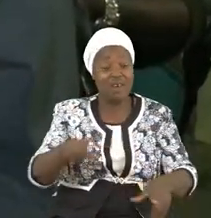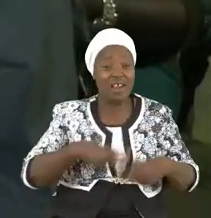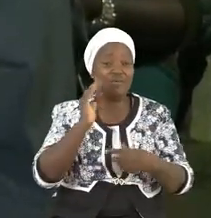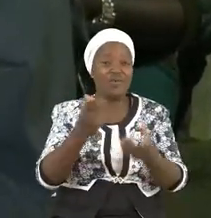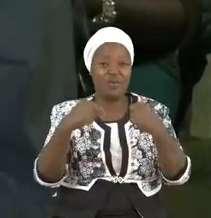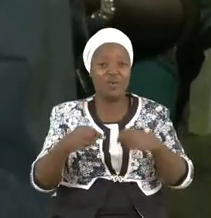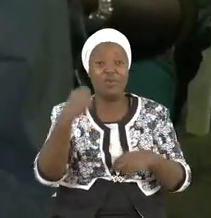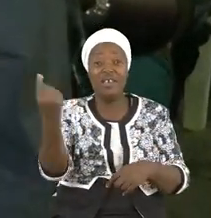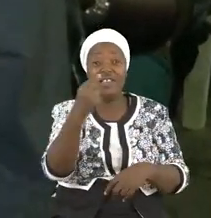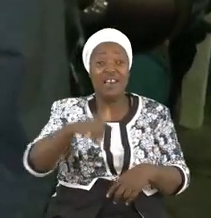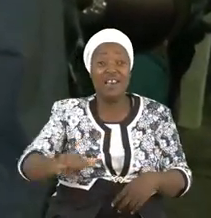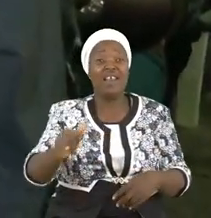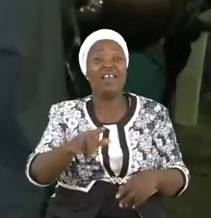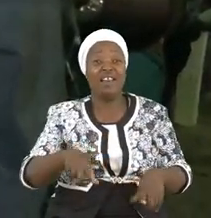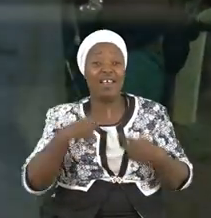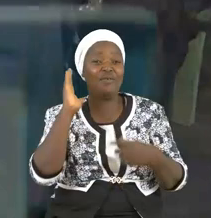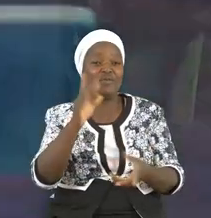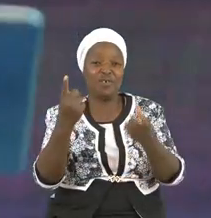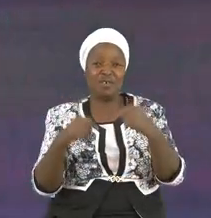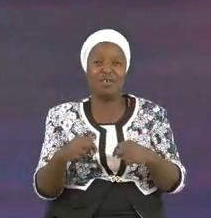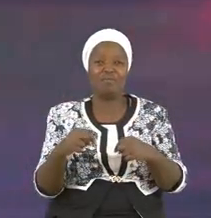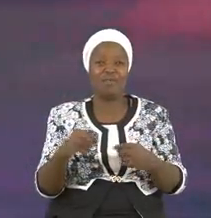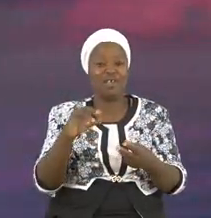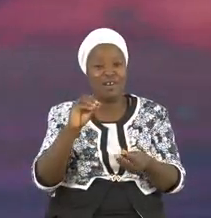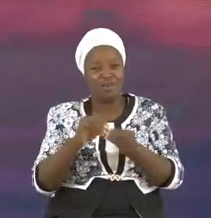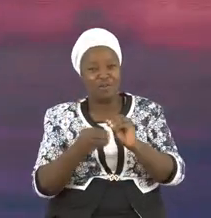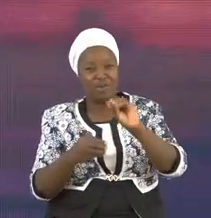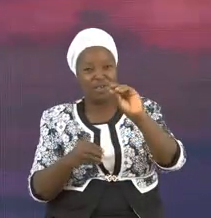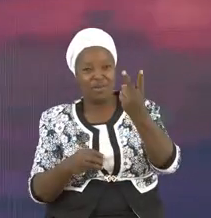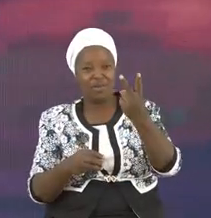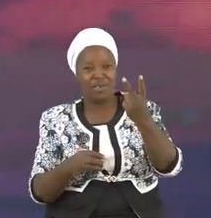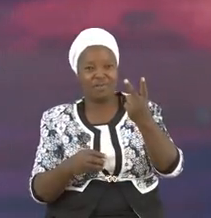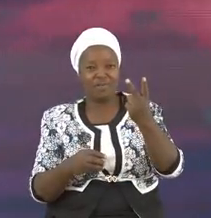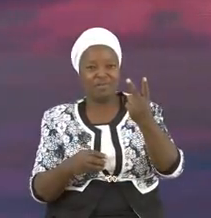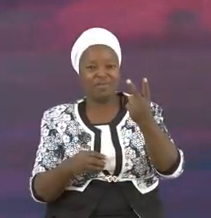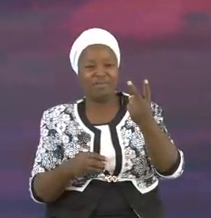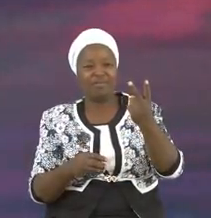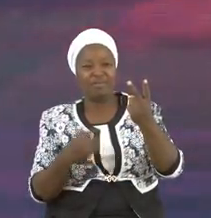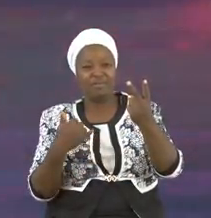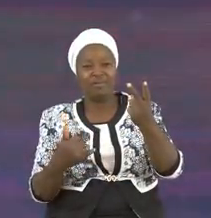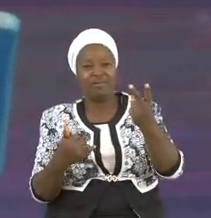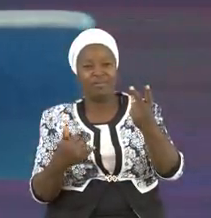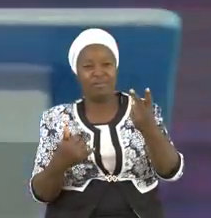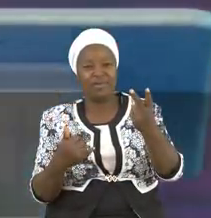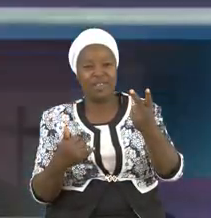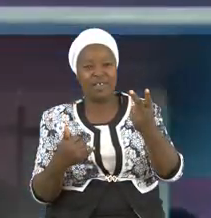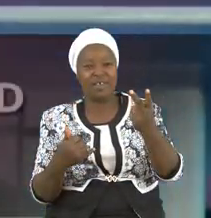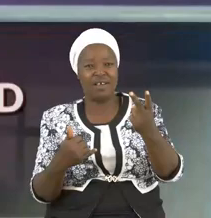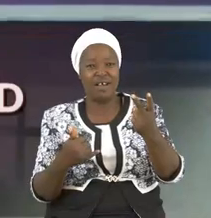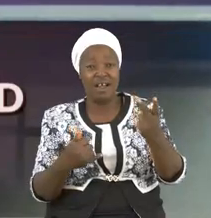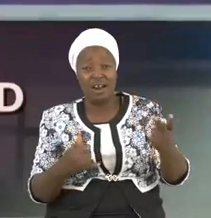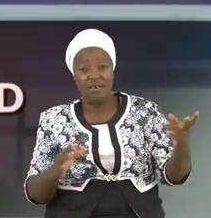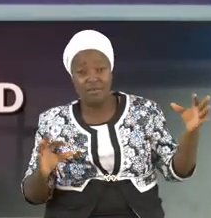life will come. I come to point number two. Point number two here, reconciliation